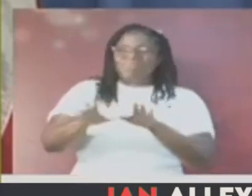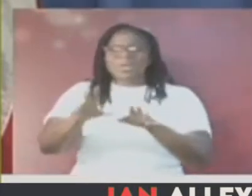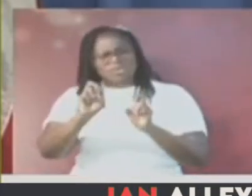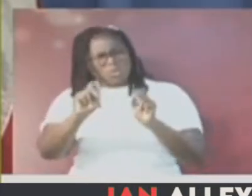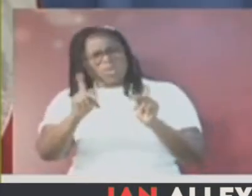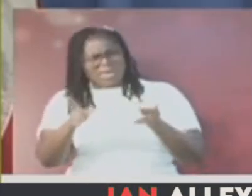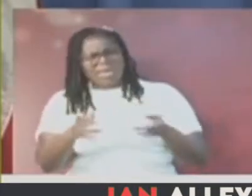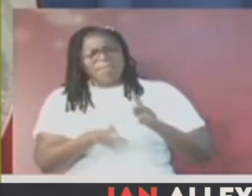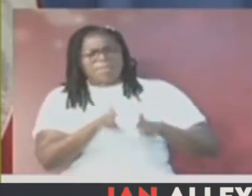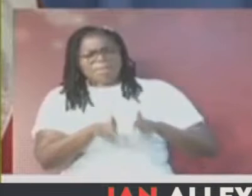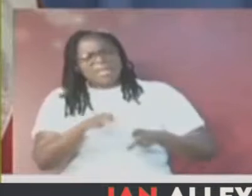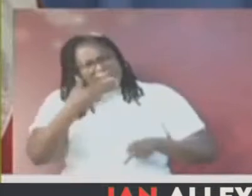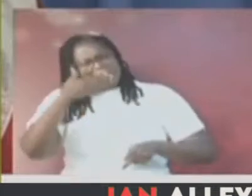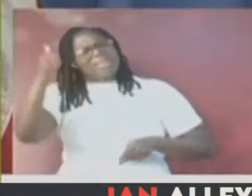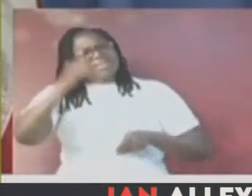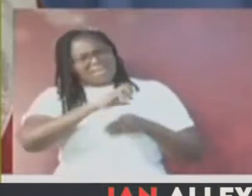country